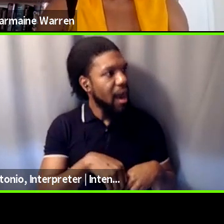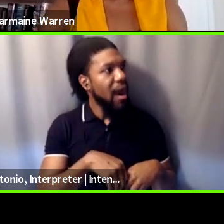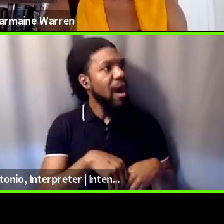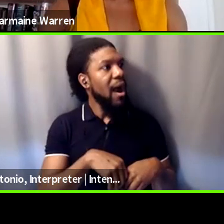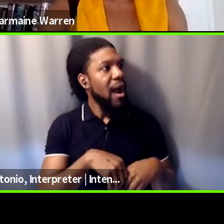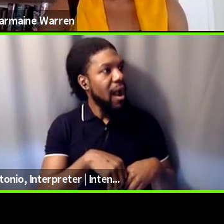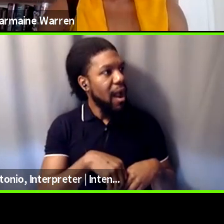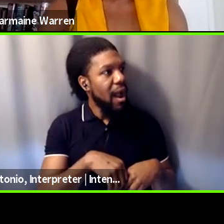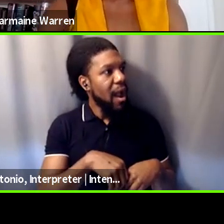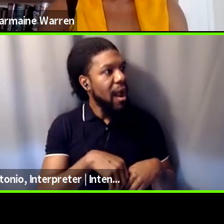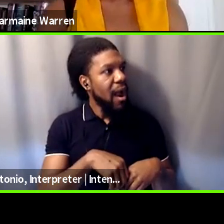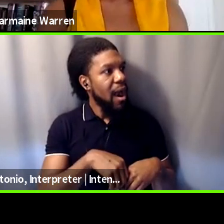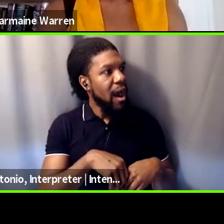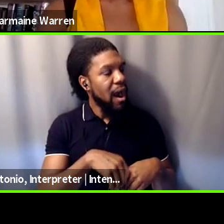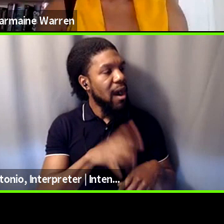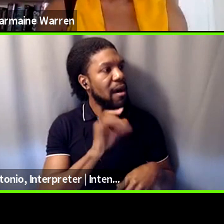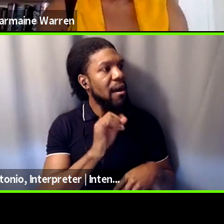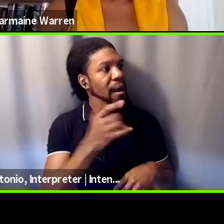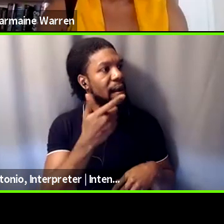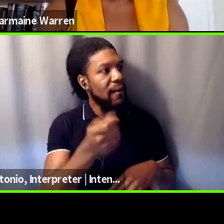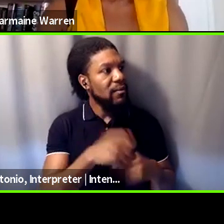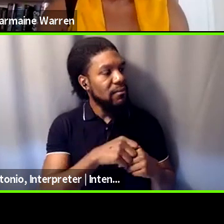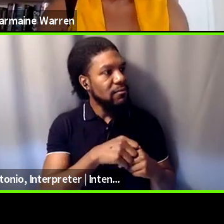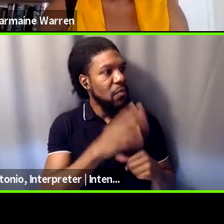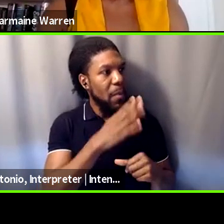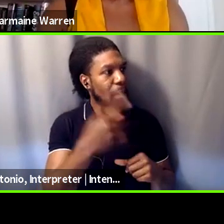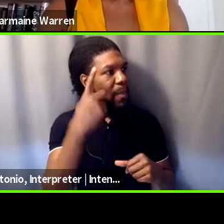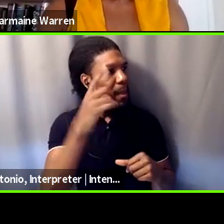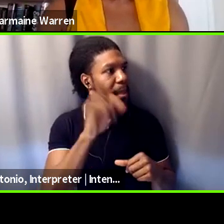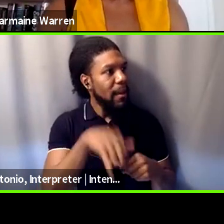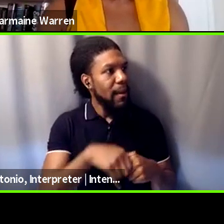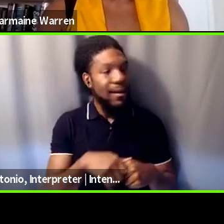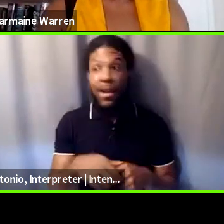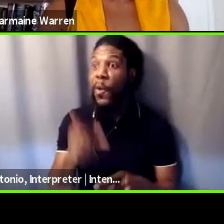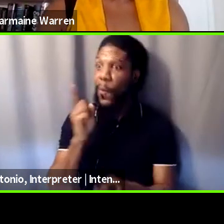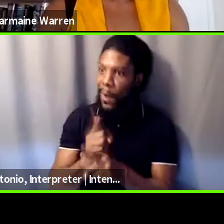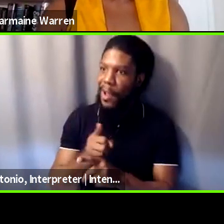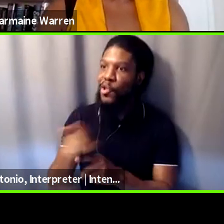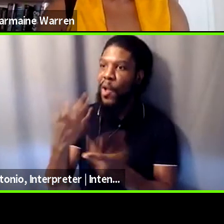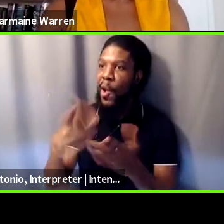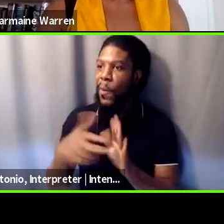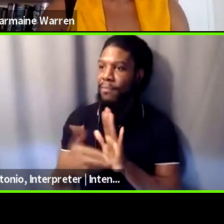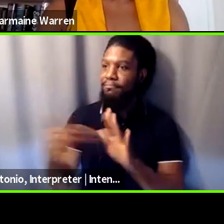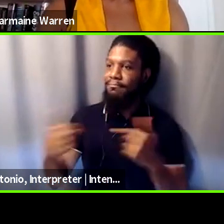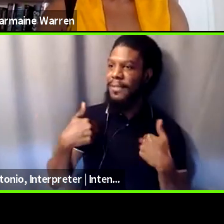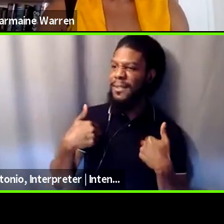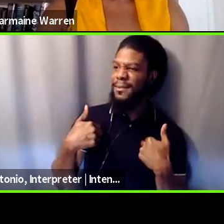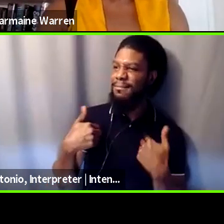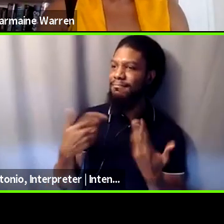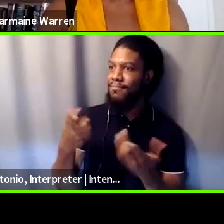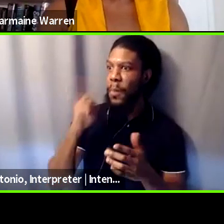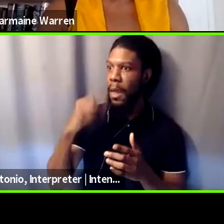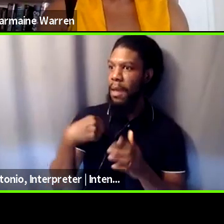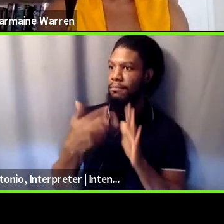know. Anyway, so that I just thought of that.